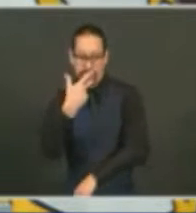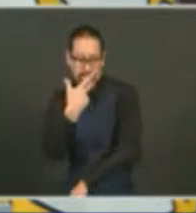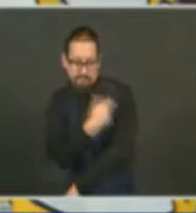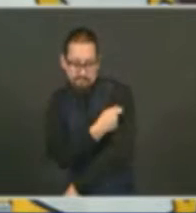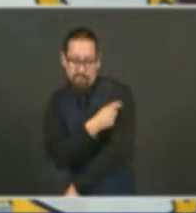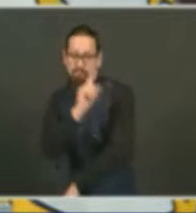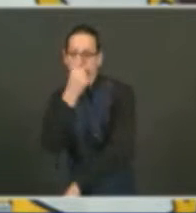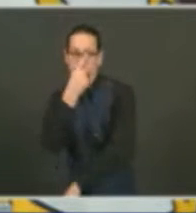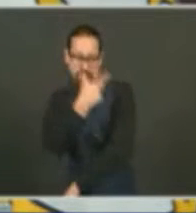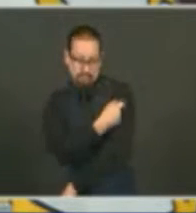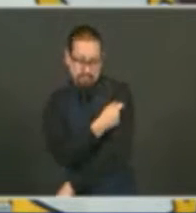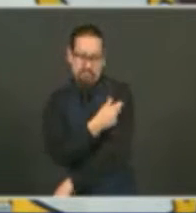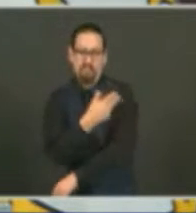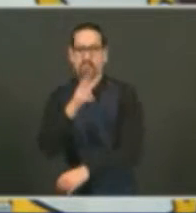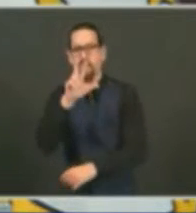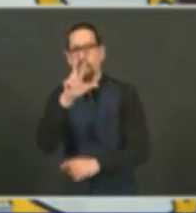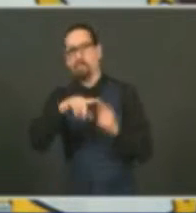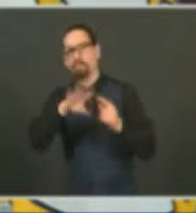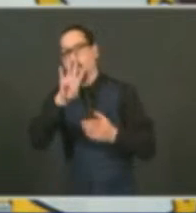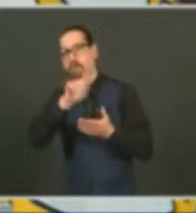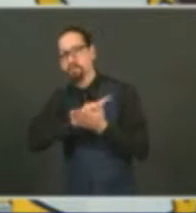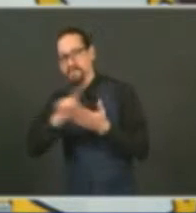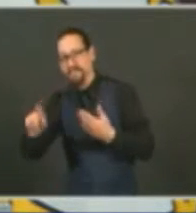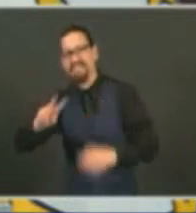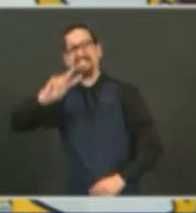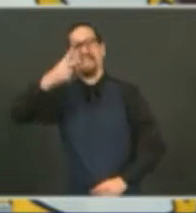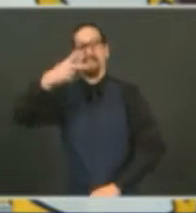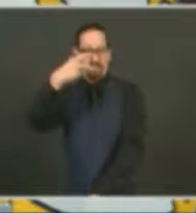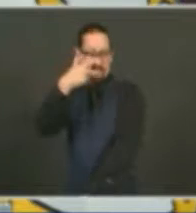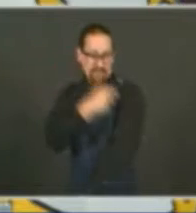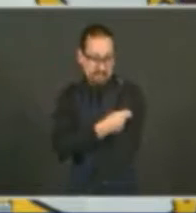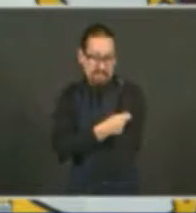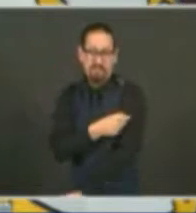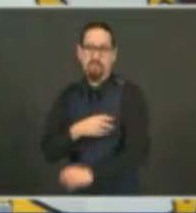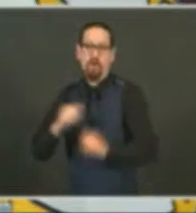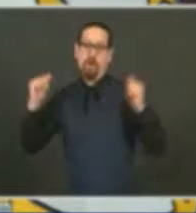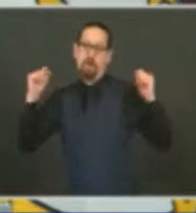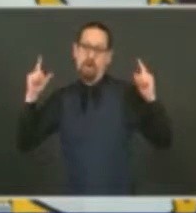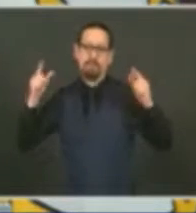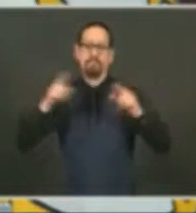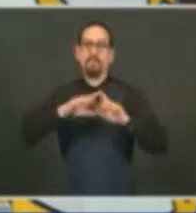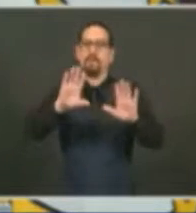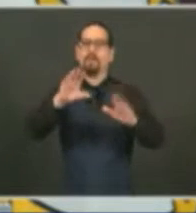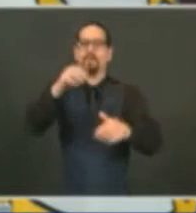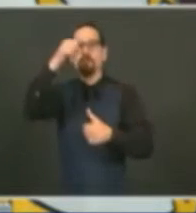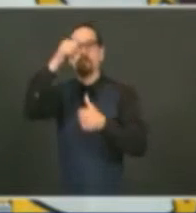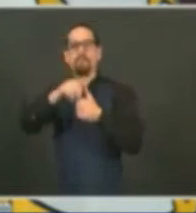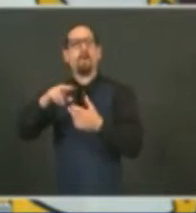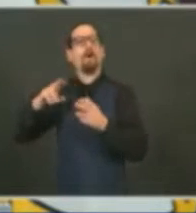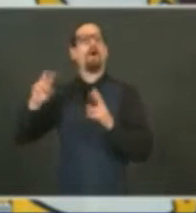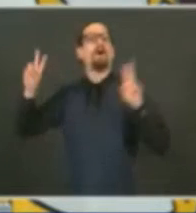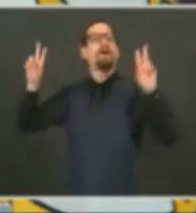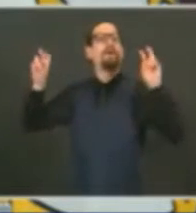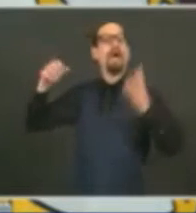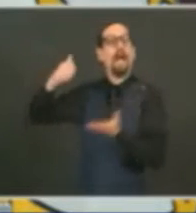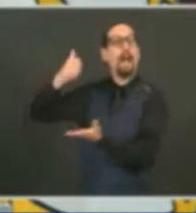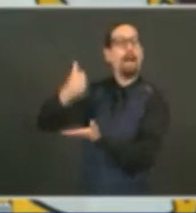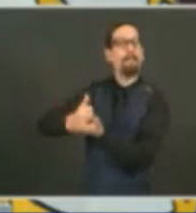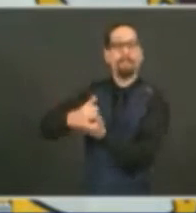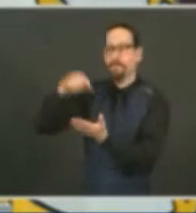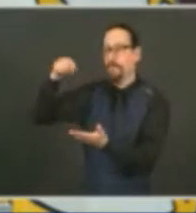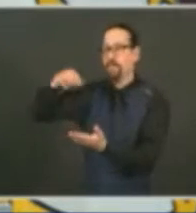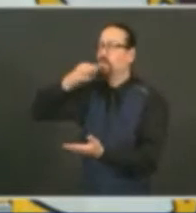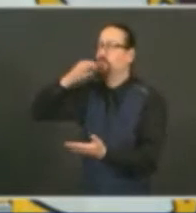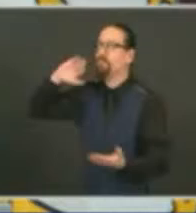this. Help is definitely on the way. These vaccines are highly effective and highly